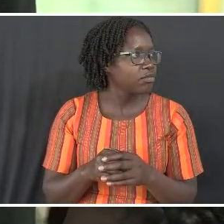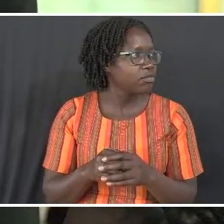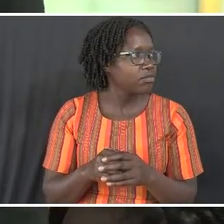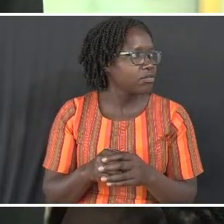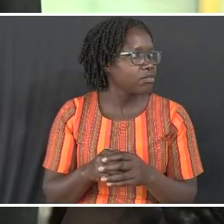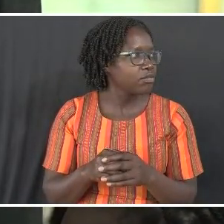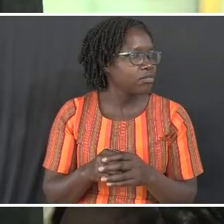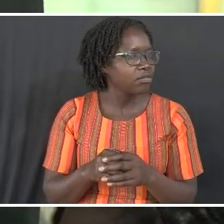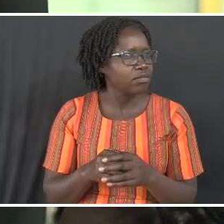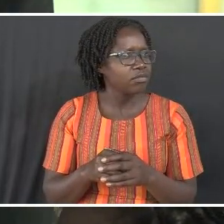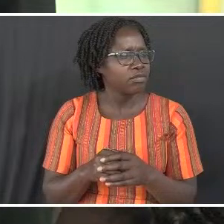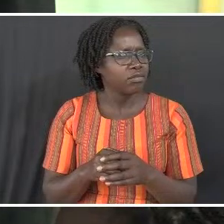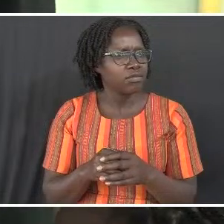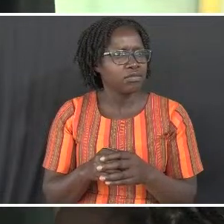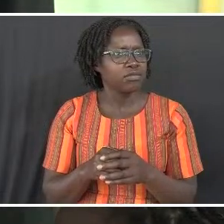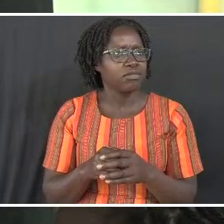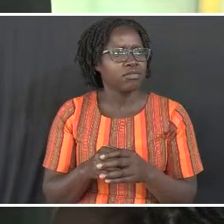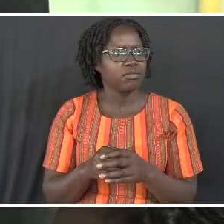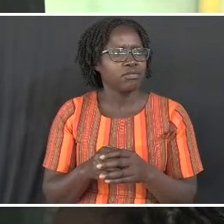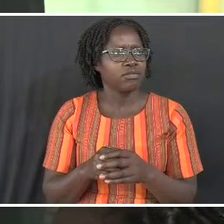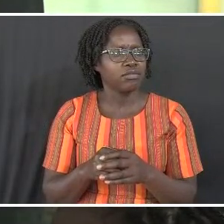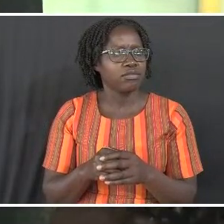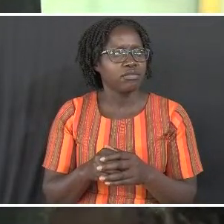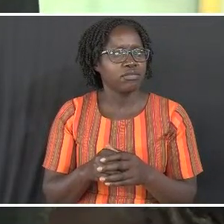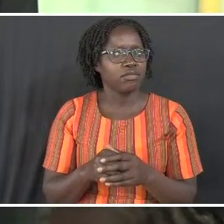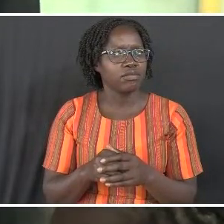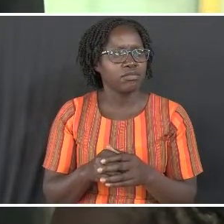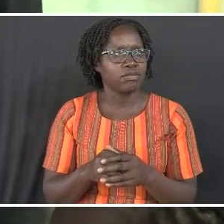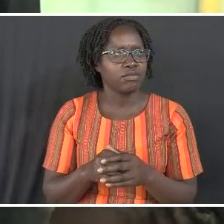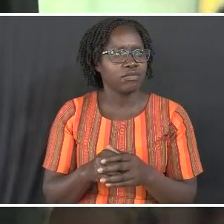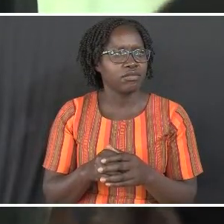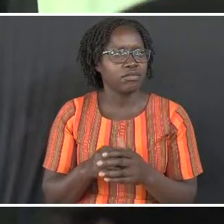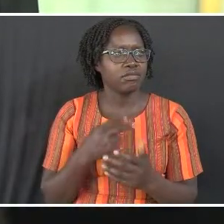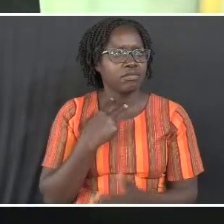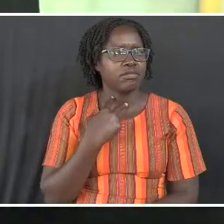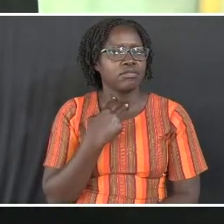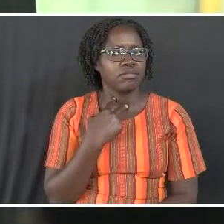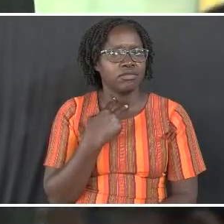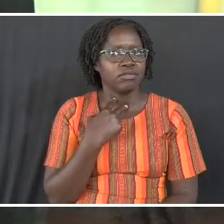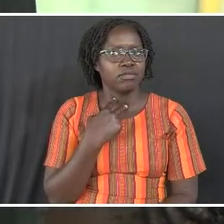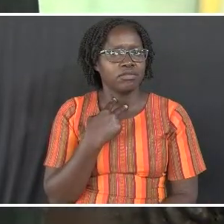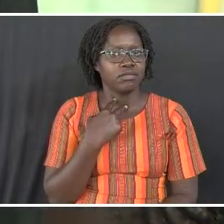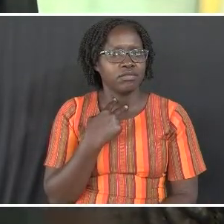and something. So I just wanted to ask, which should be recommended?